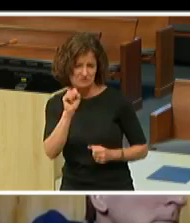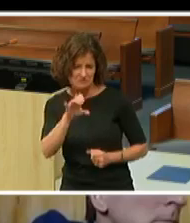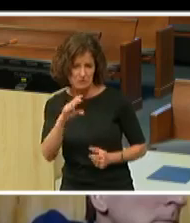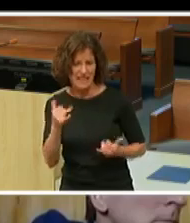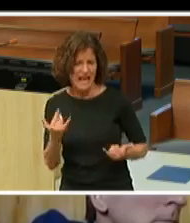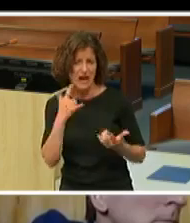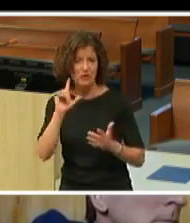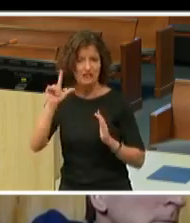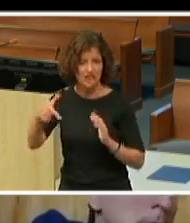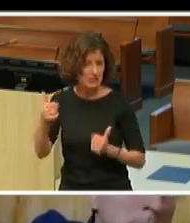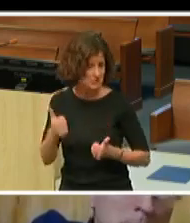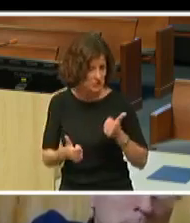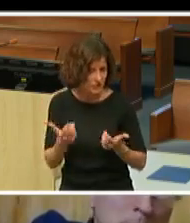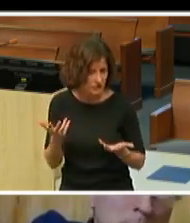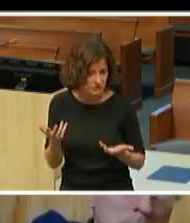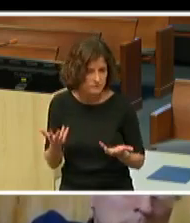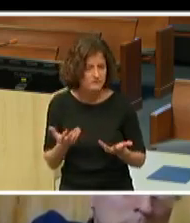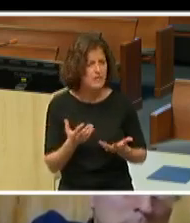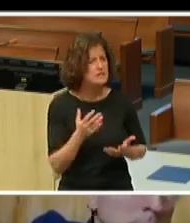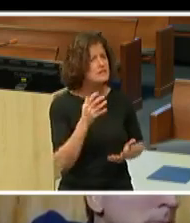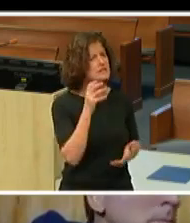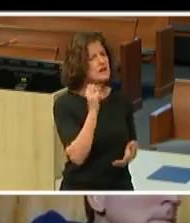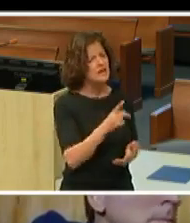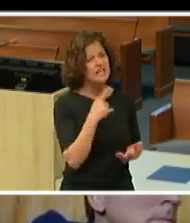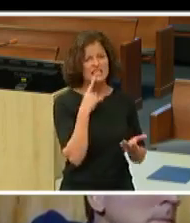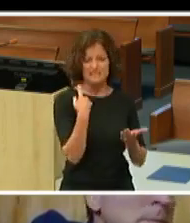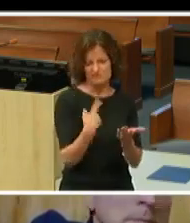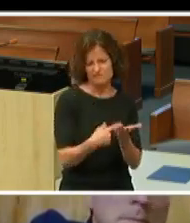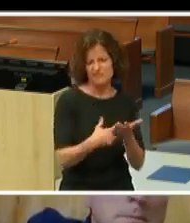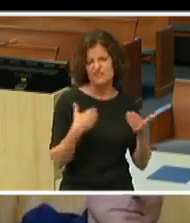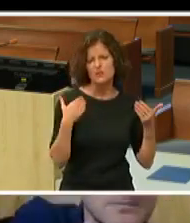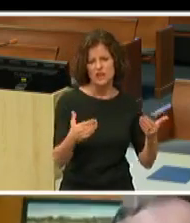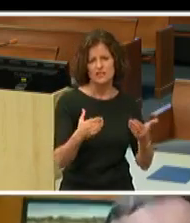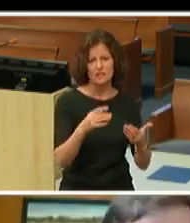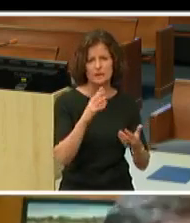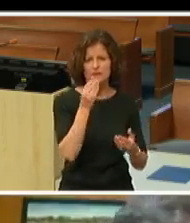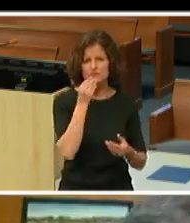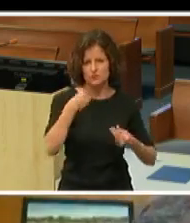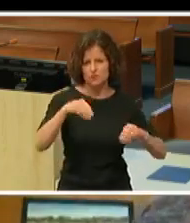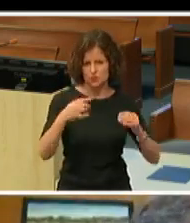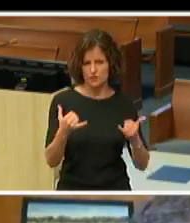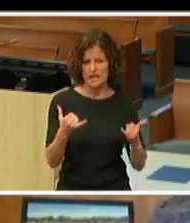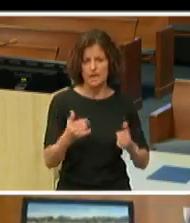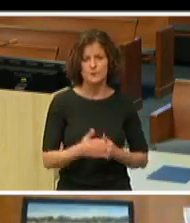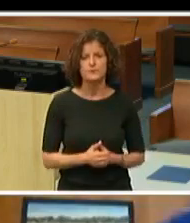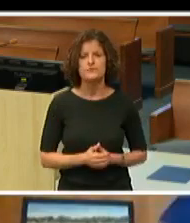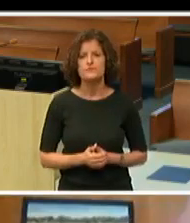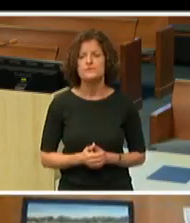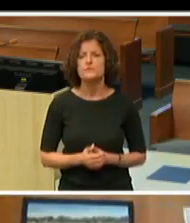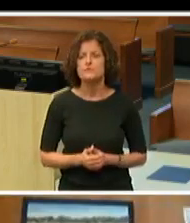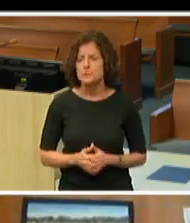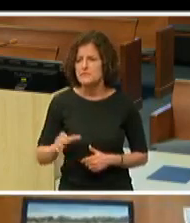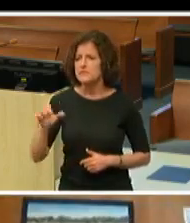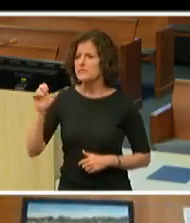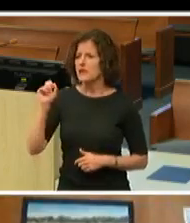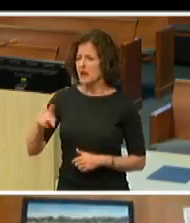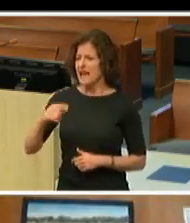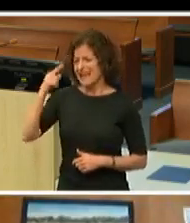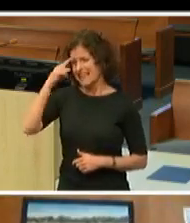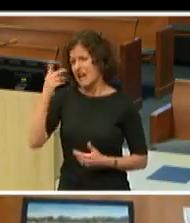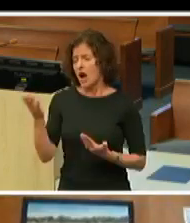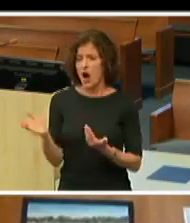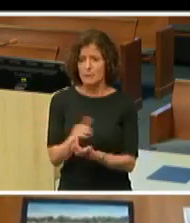that. All right. Let's go ahead and talk about grocery stores. Go ahead. Okay. So I think similar